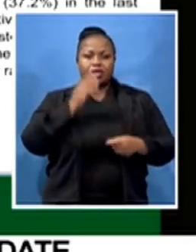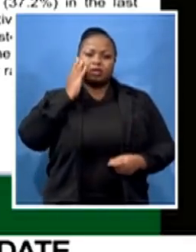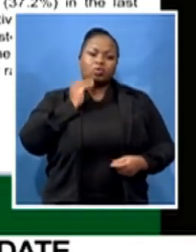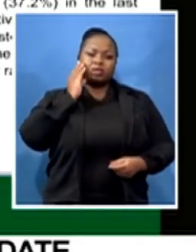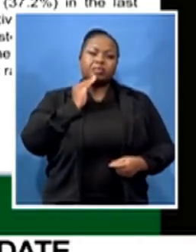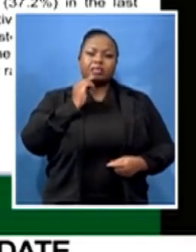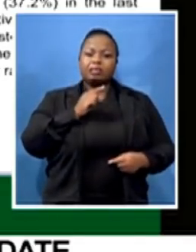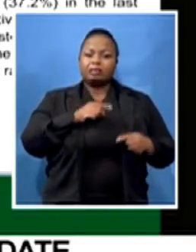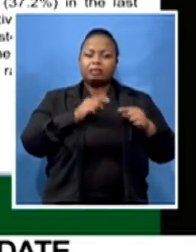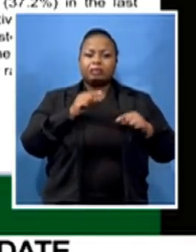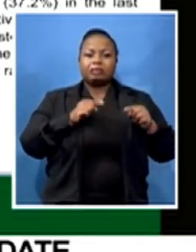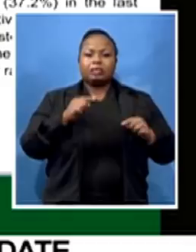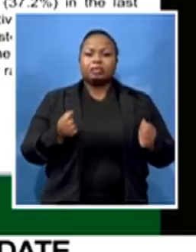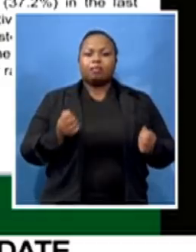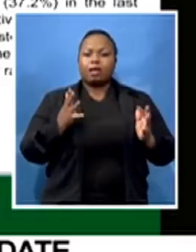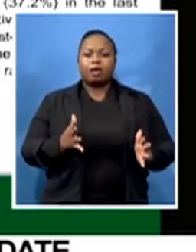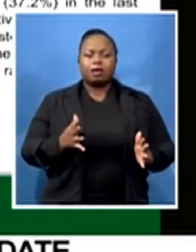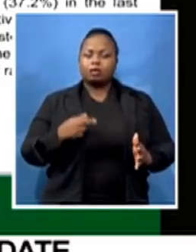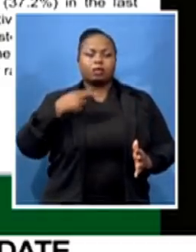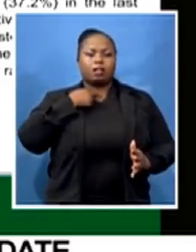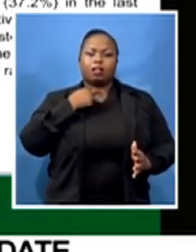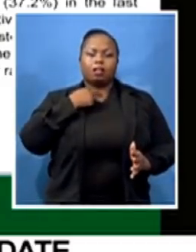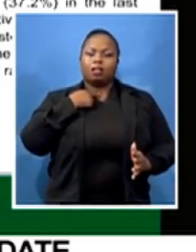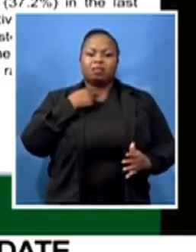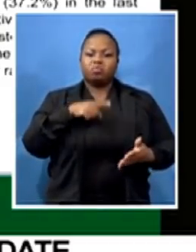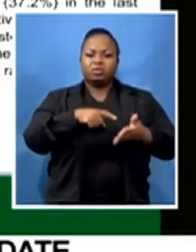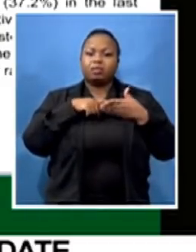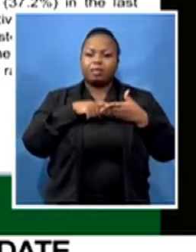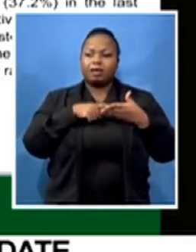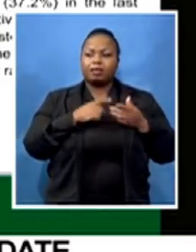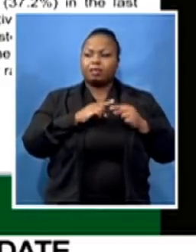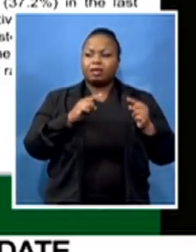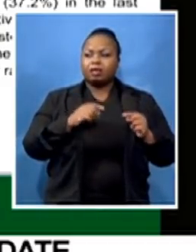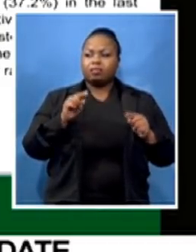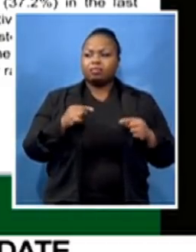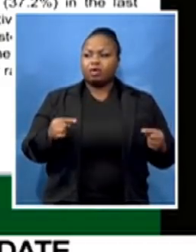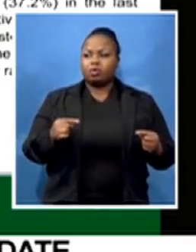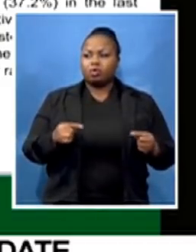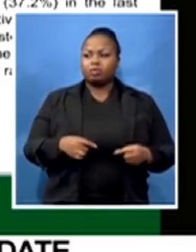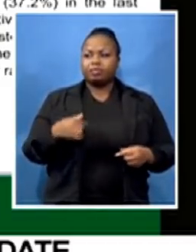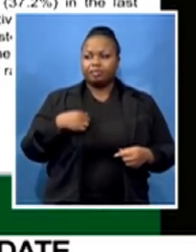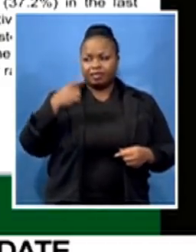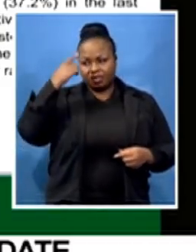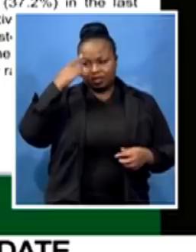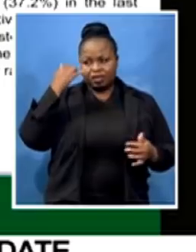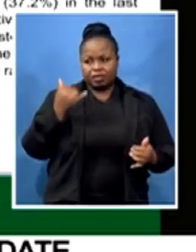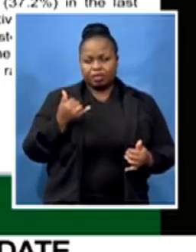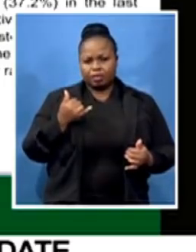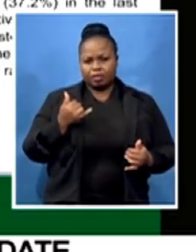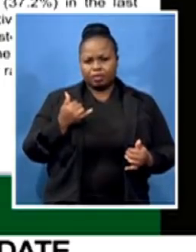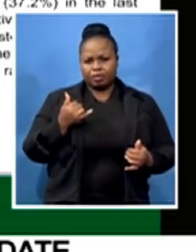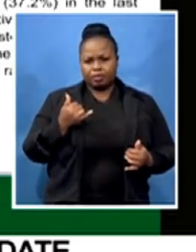being able to meet our demand. And therefore, I think the whole world is scrambling to get all